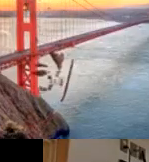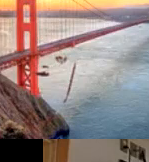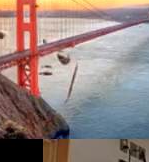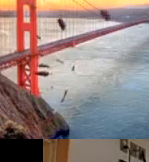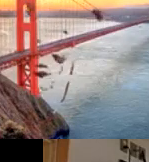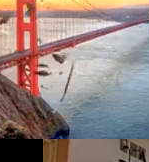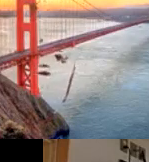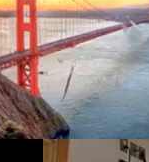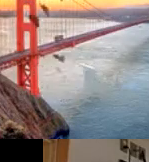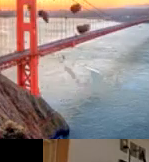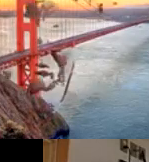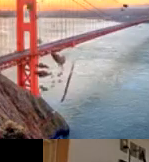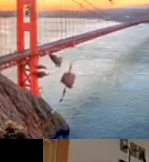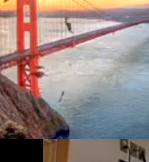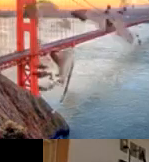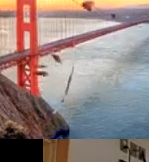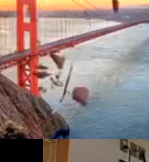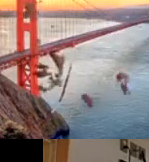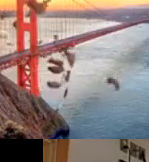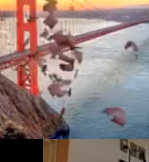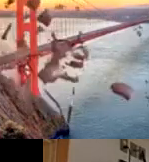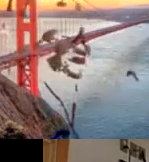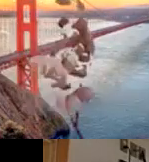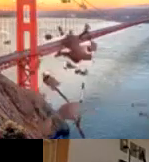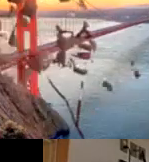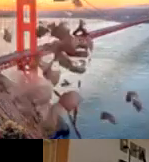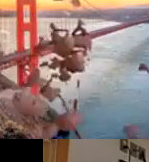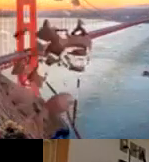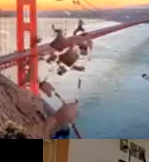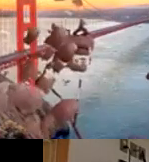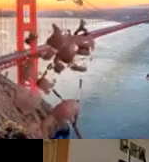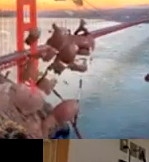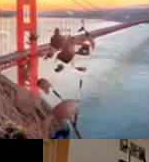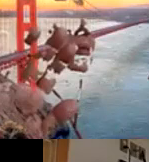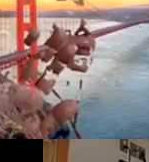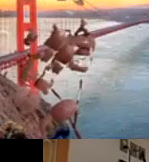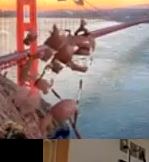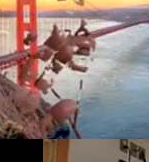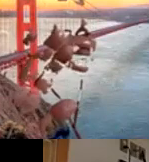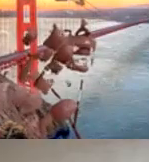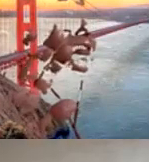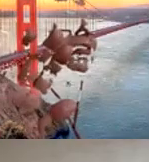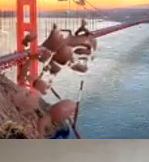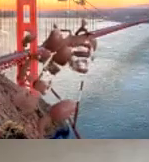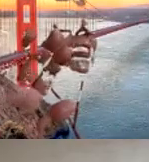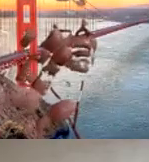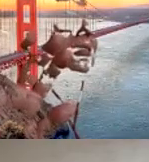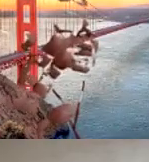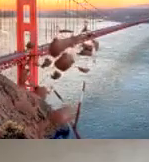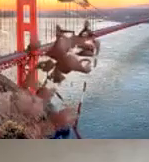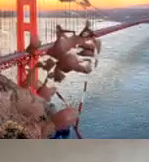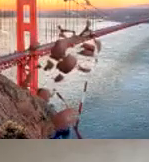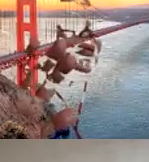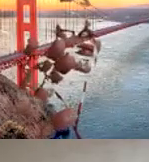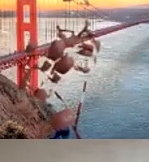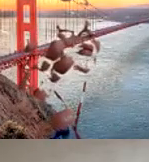the virtual background piece, but the picture might be. I haven't done it yet myself. Alex has a